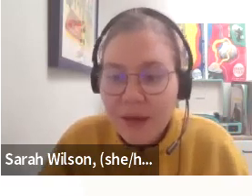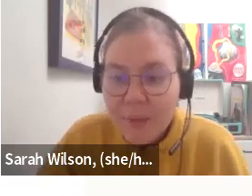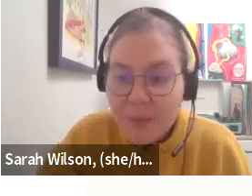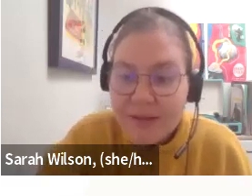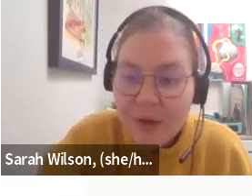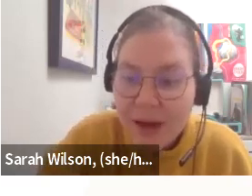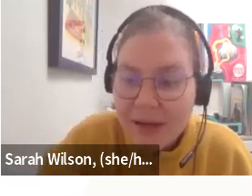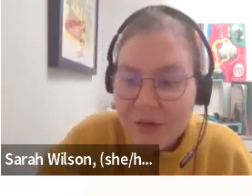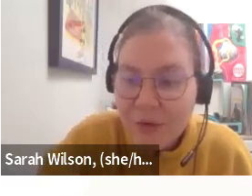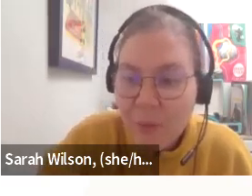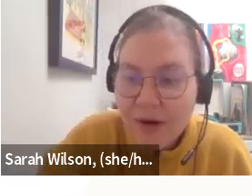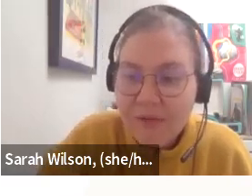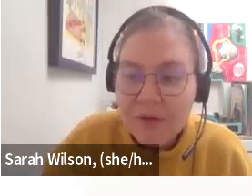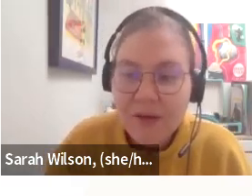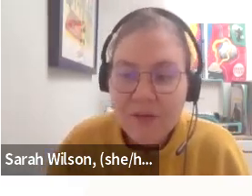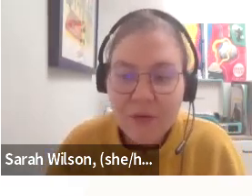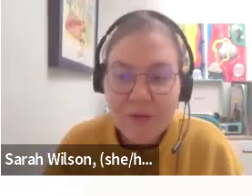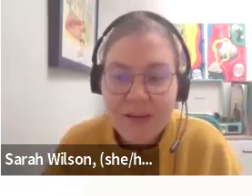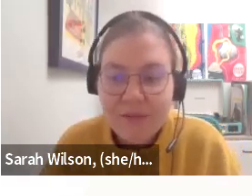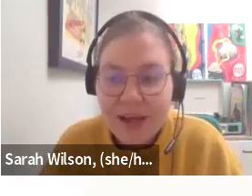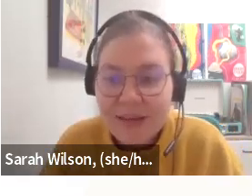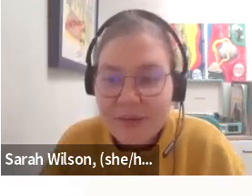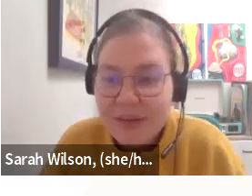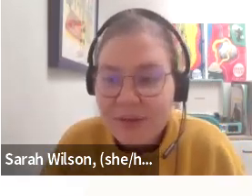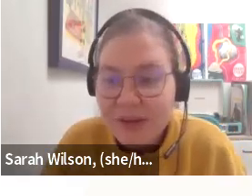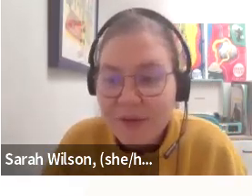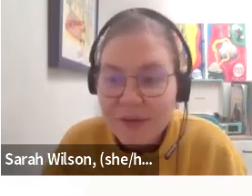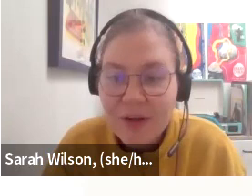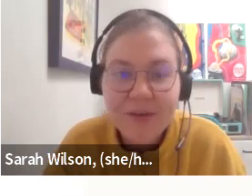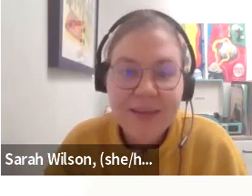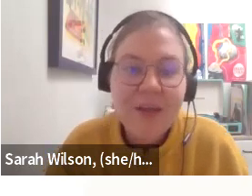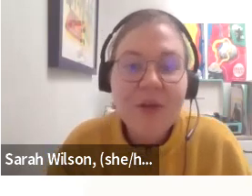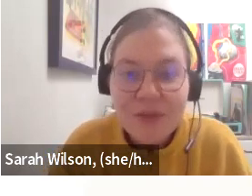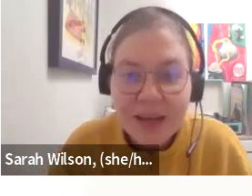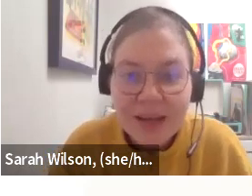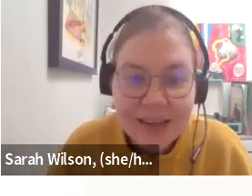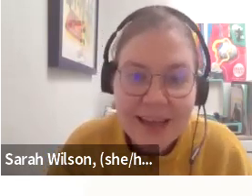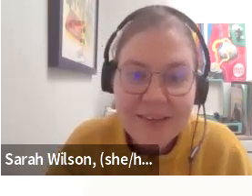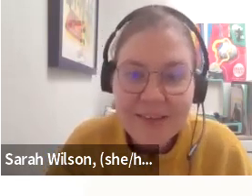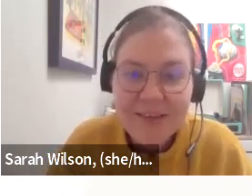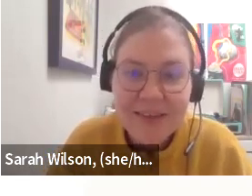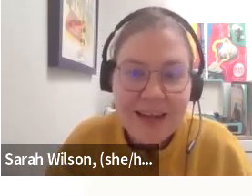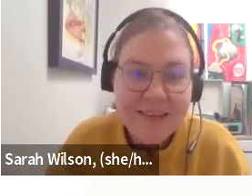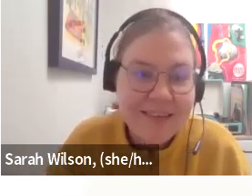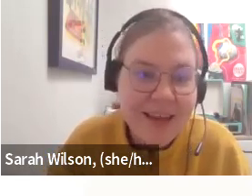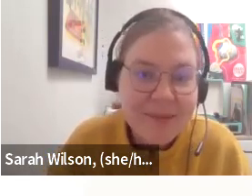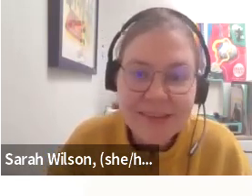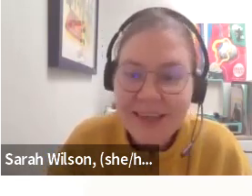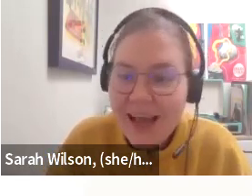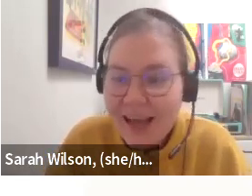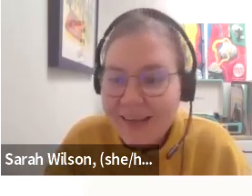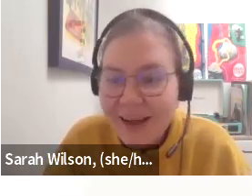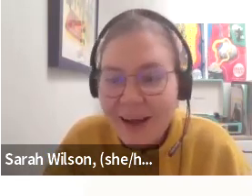Please go back into room 1 if you'd like to join the rest of the activities for the afternoon. Huge thanks again to Megina and to